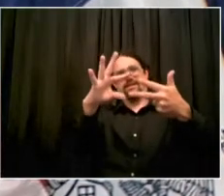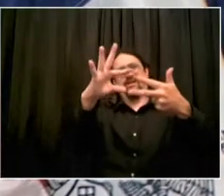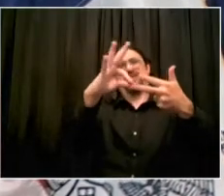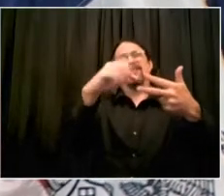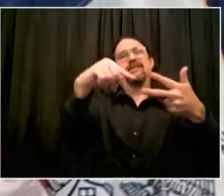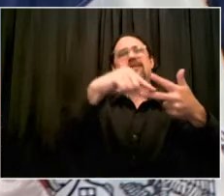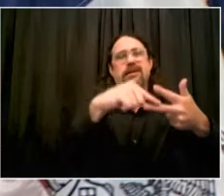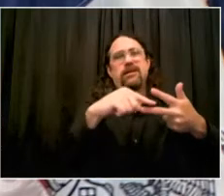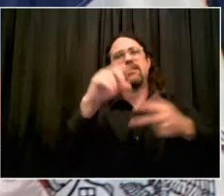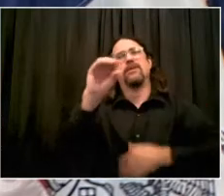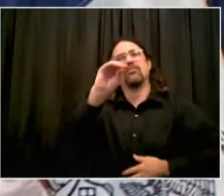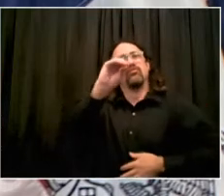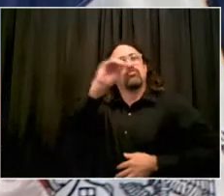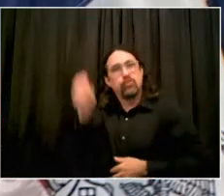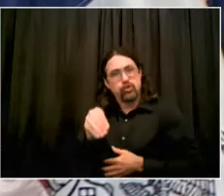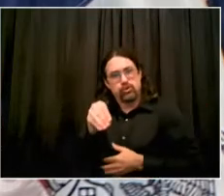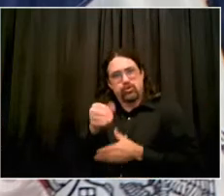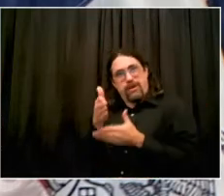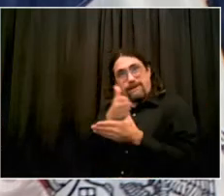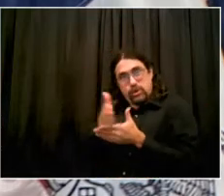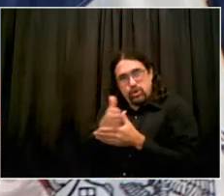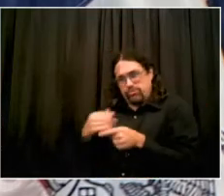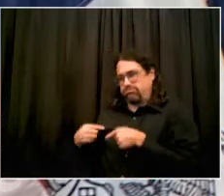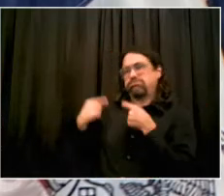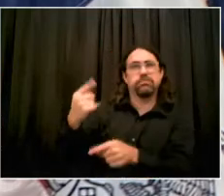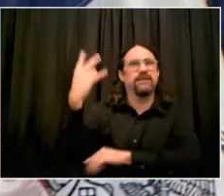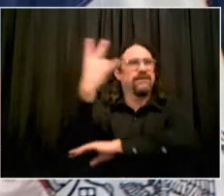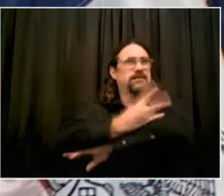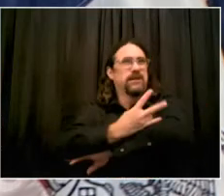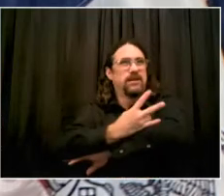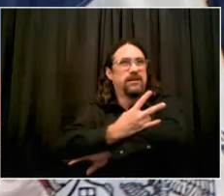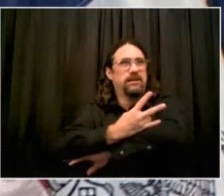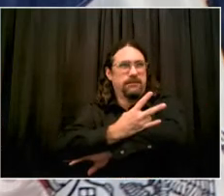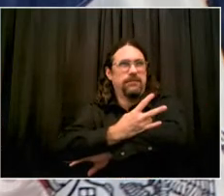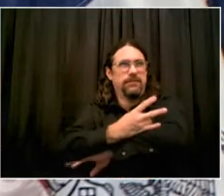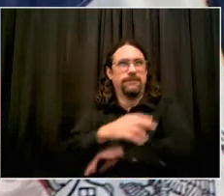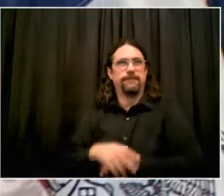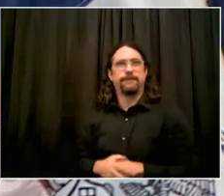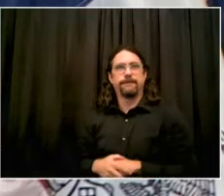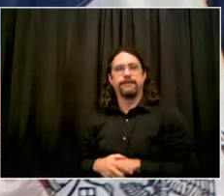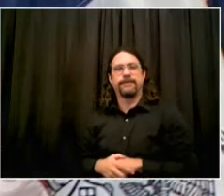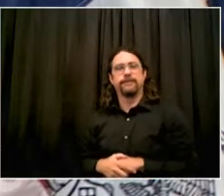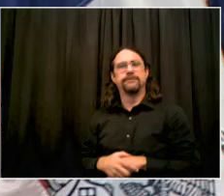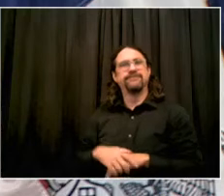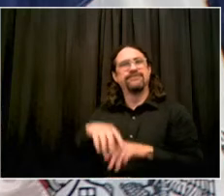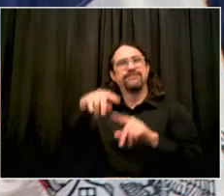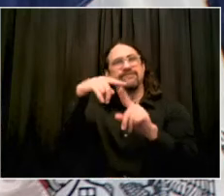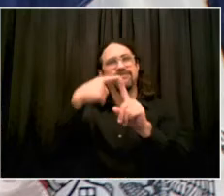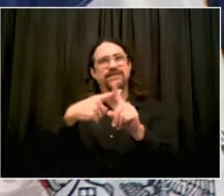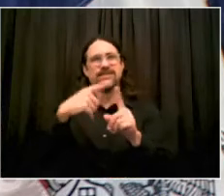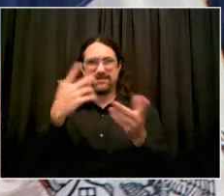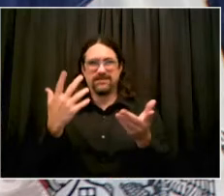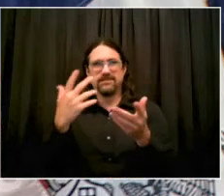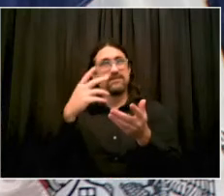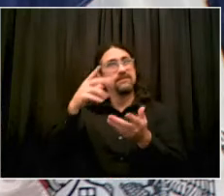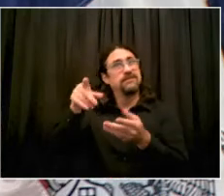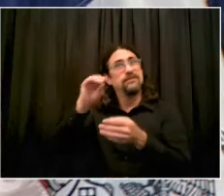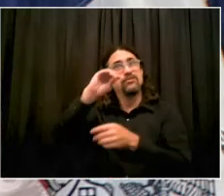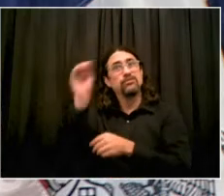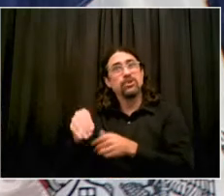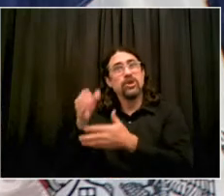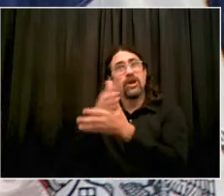So based on the 7-day rolling average right now in New York City, our positivity level